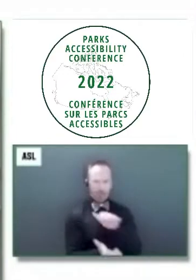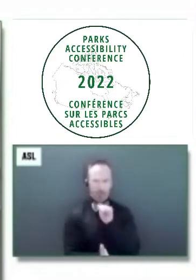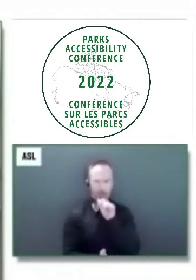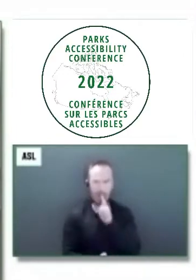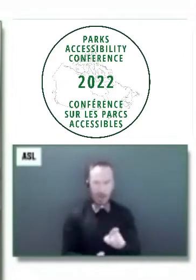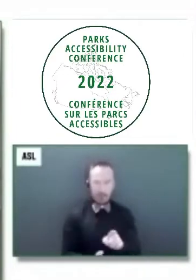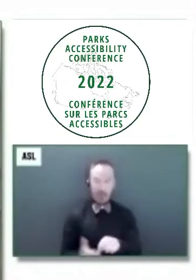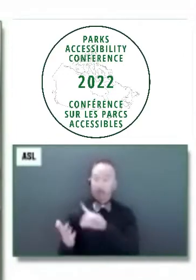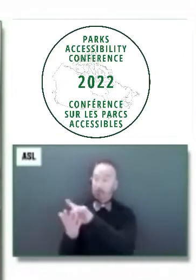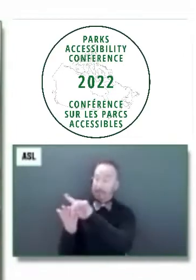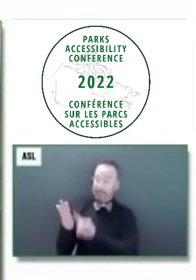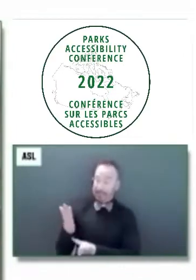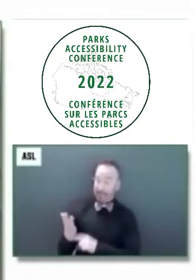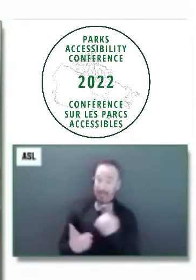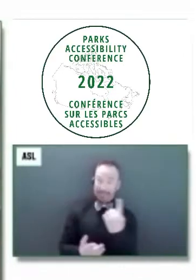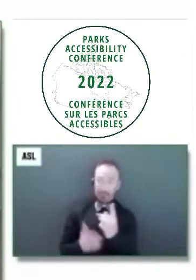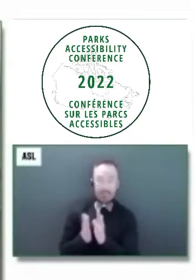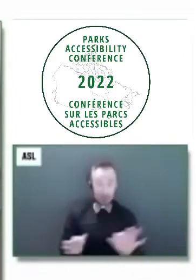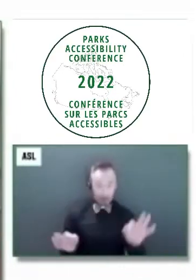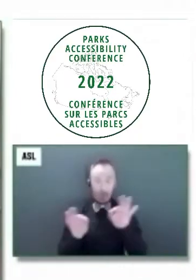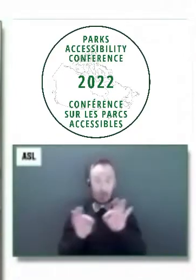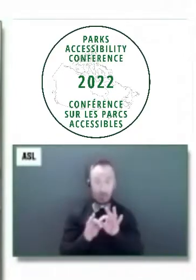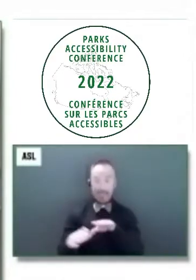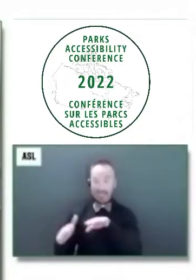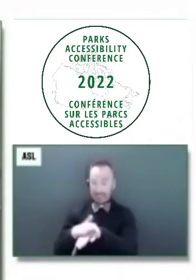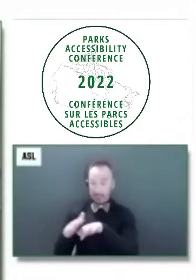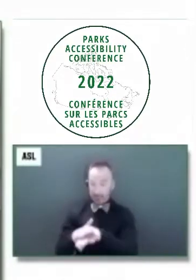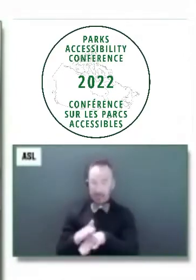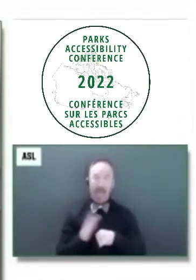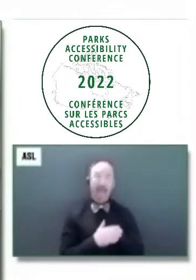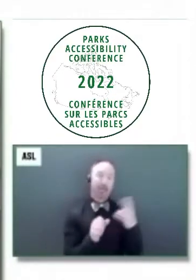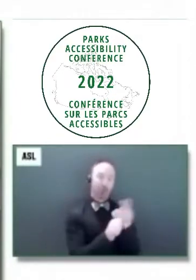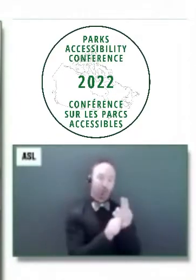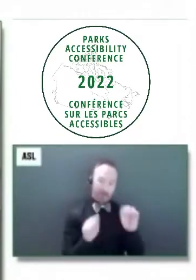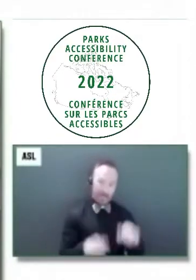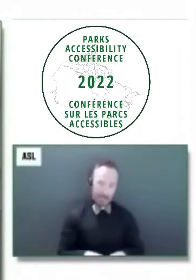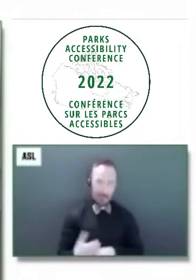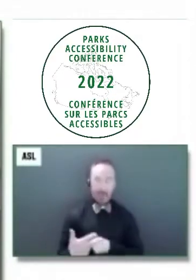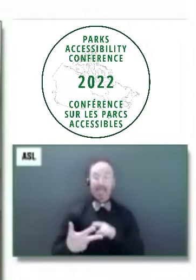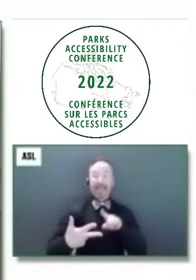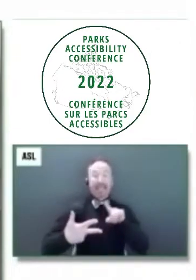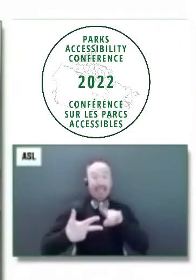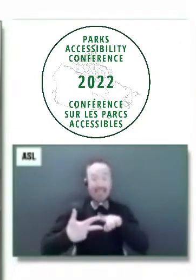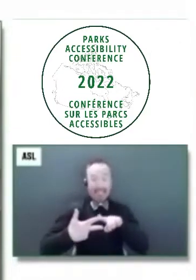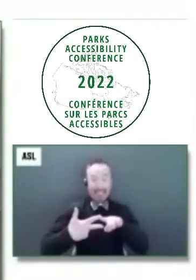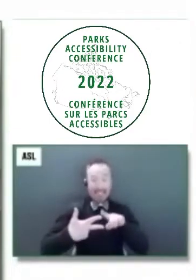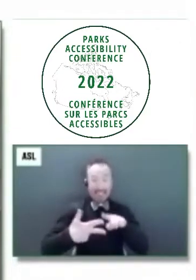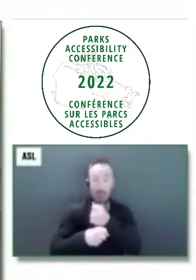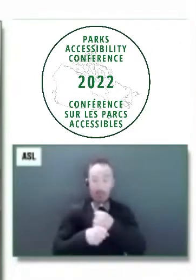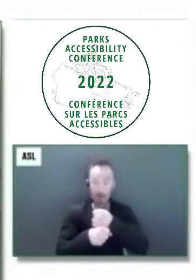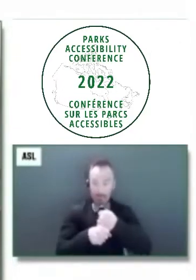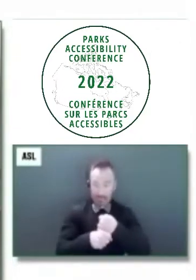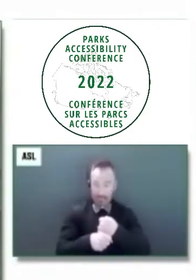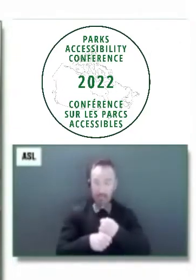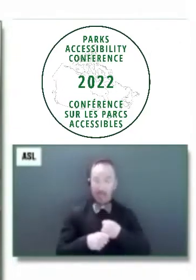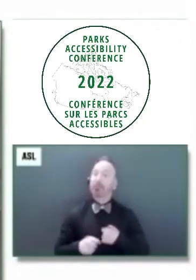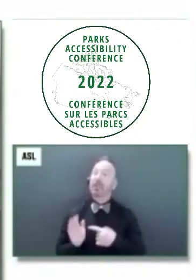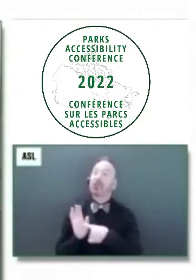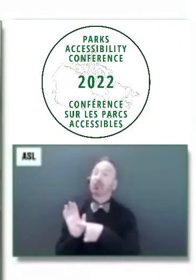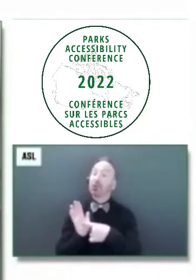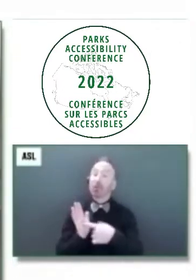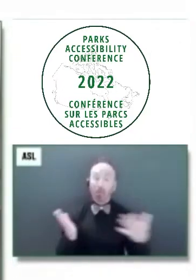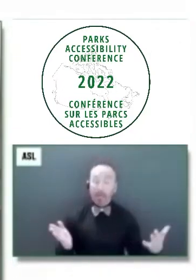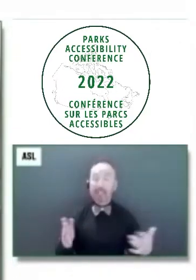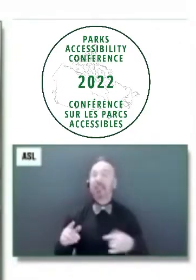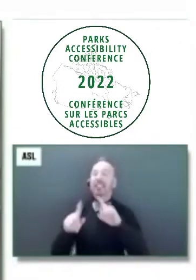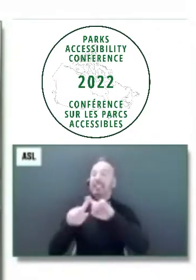all individuals and usable by them. Coffee shop number two presents their menus in multiple formats, recognizing that maybe the menu